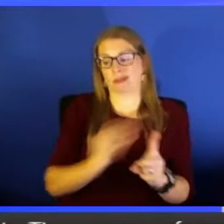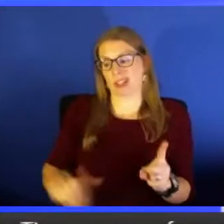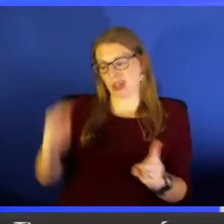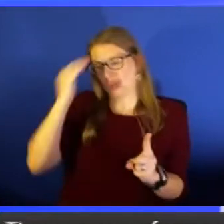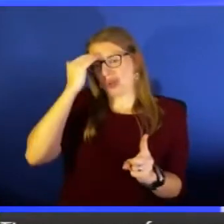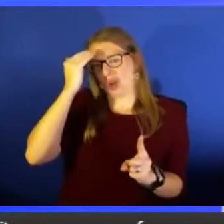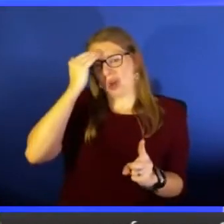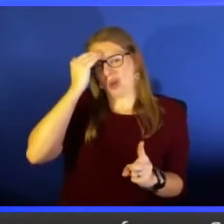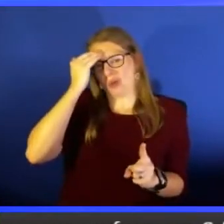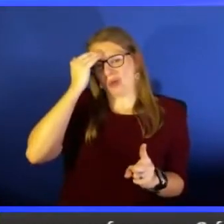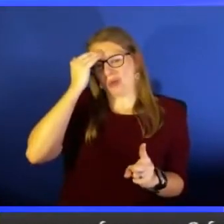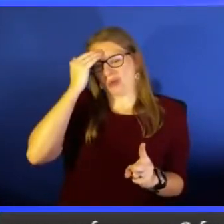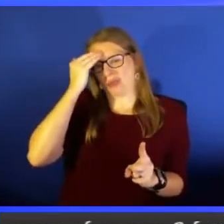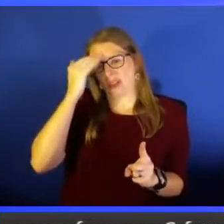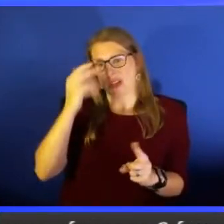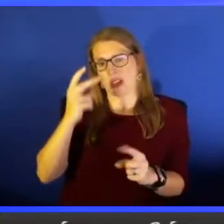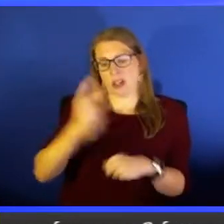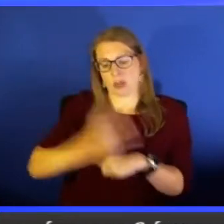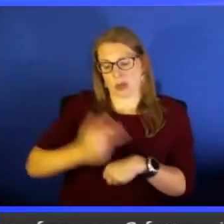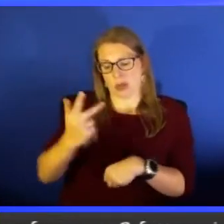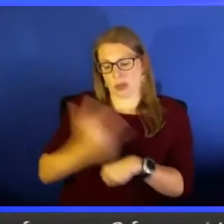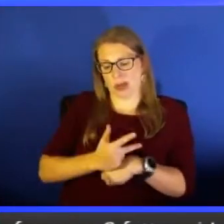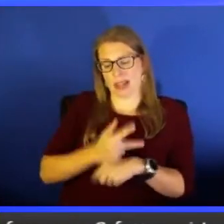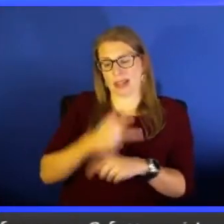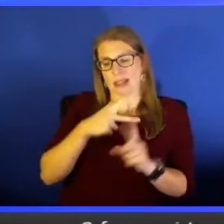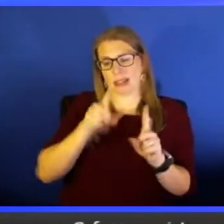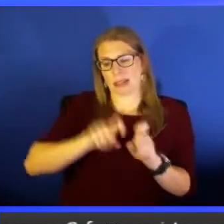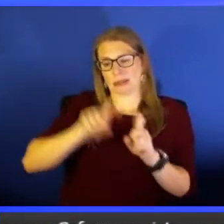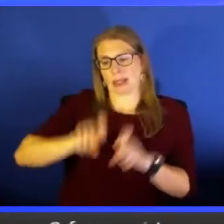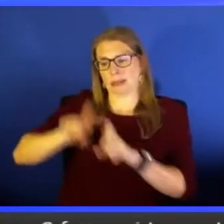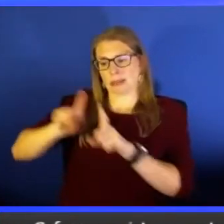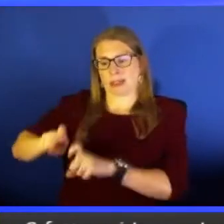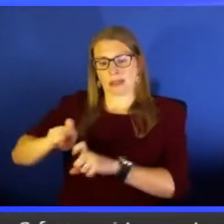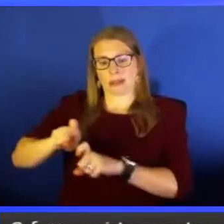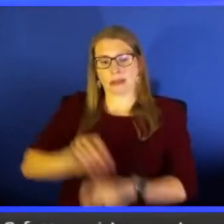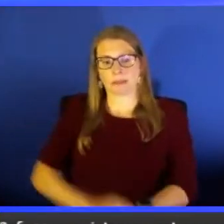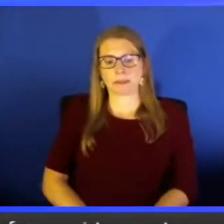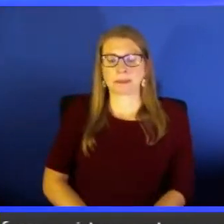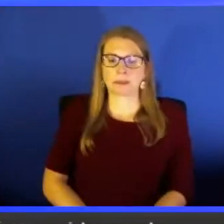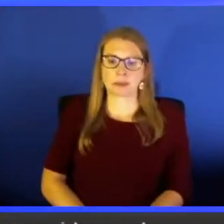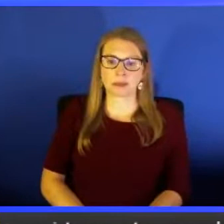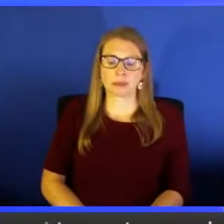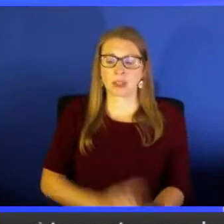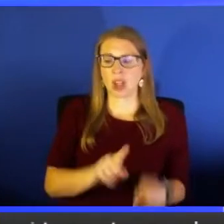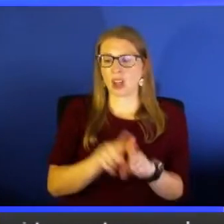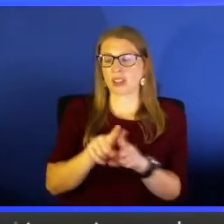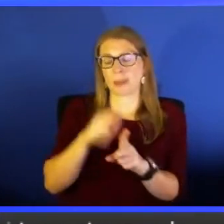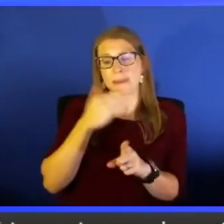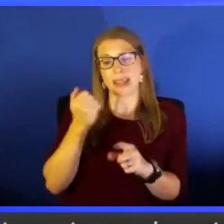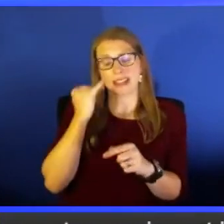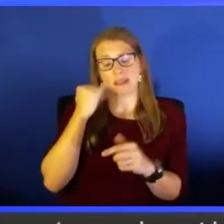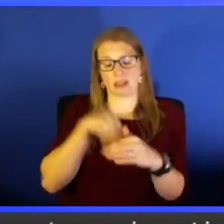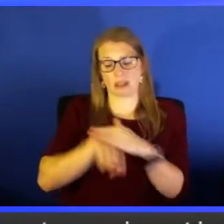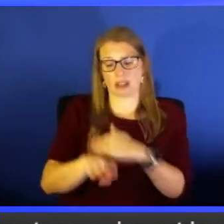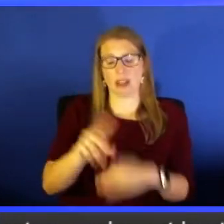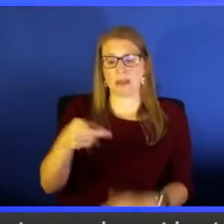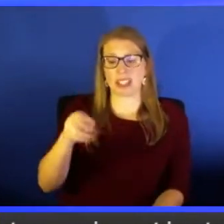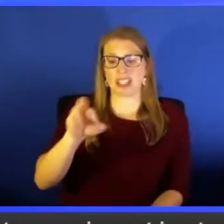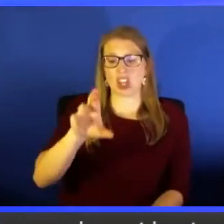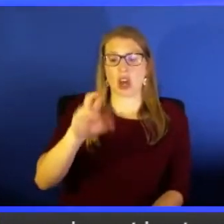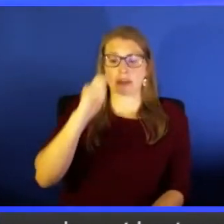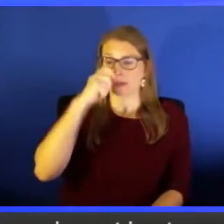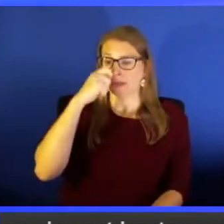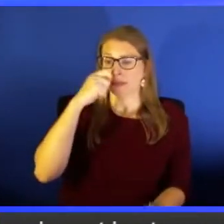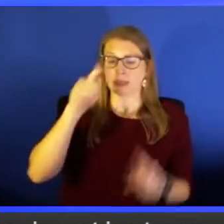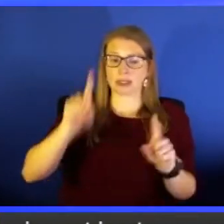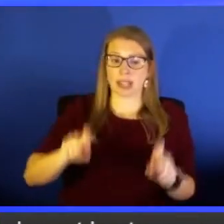test 2 or 3 days in a row. The other thing that you can do is really try to get in for a PCR test that has a good turnaround, say within 24